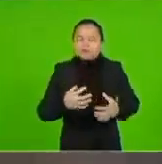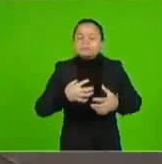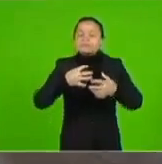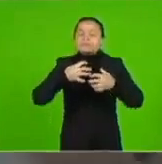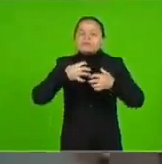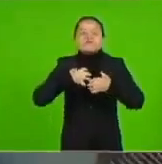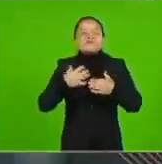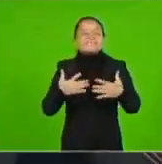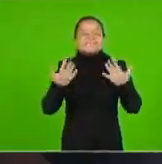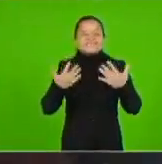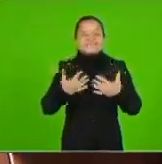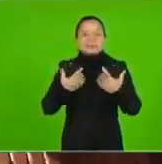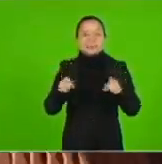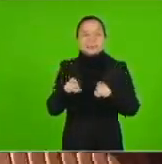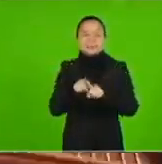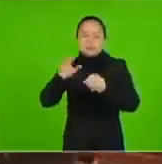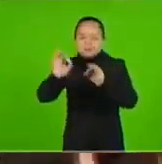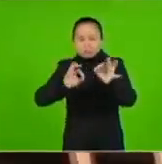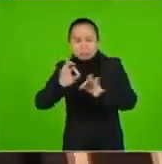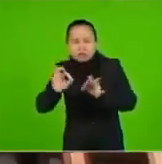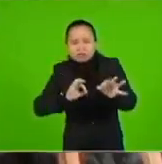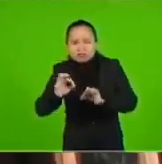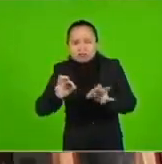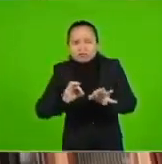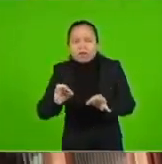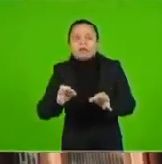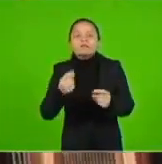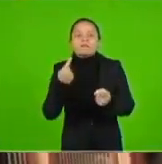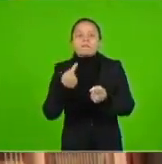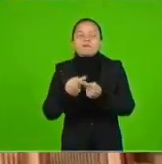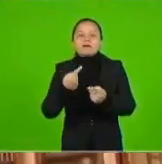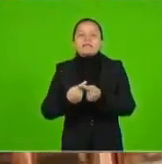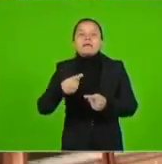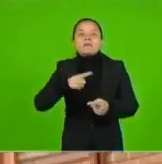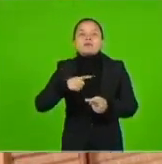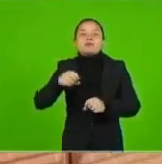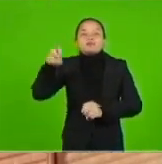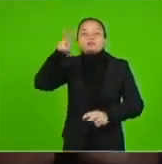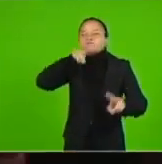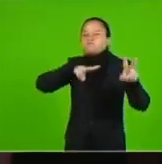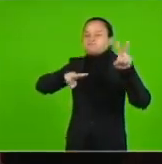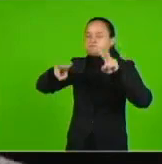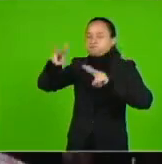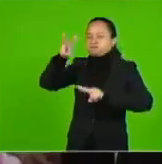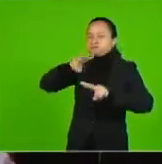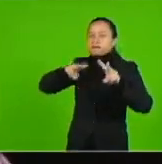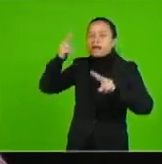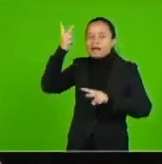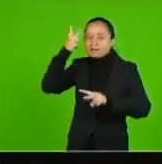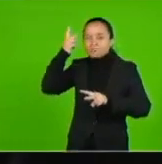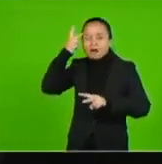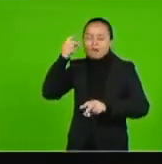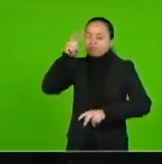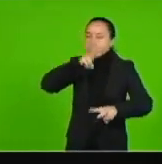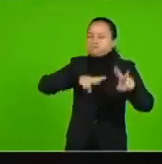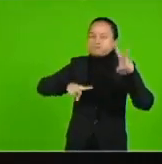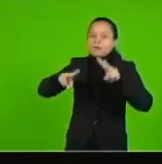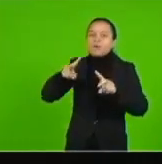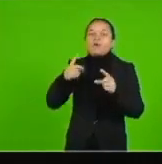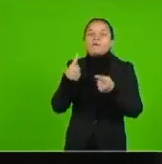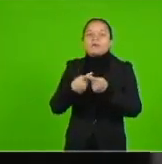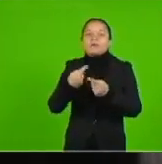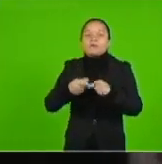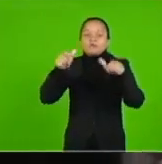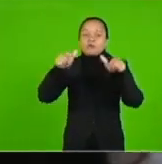participate with joy. They are designed and built for a greater circulation of air, which causes the environment more comfortable and